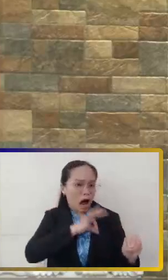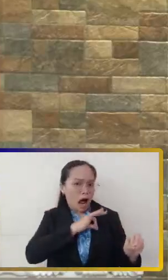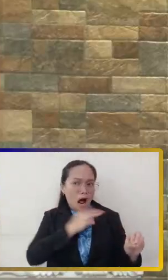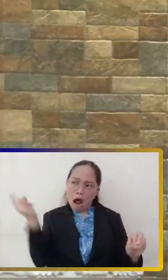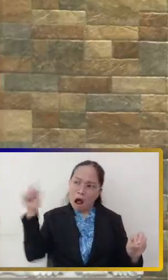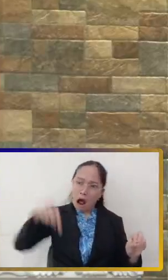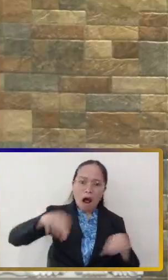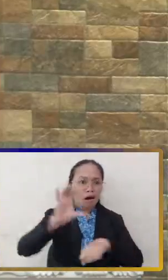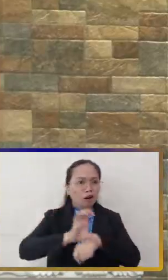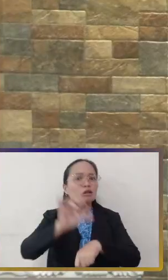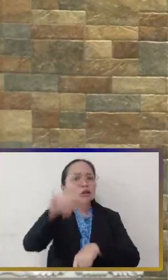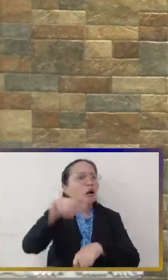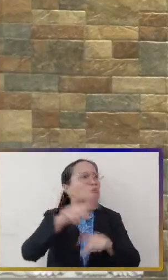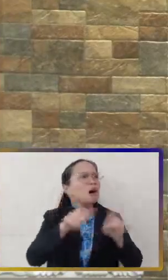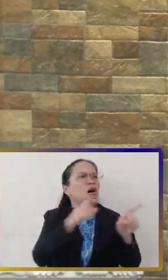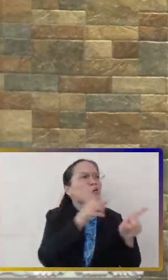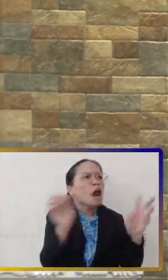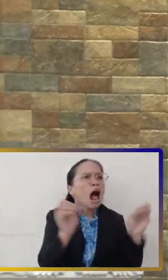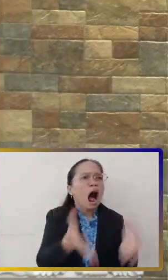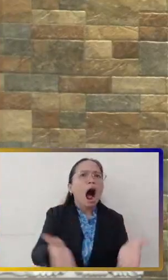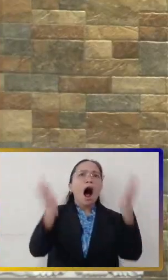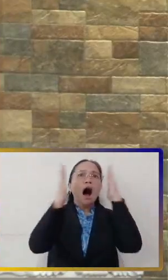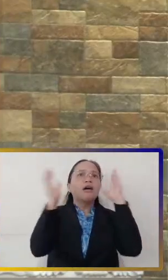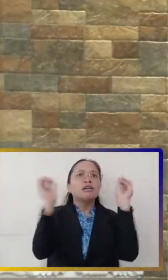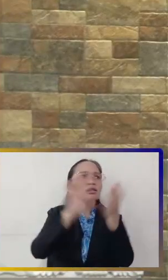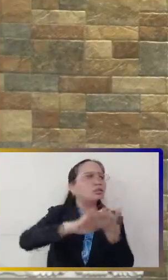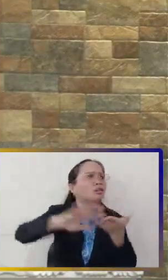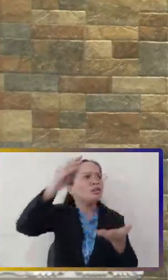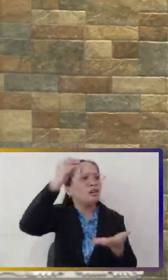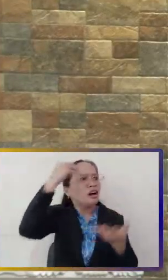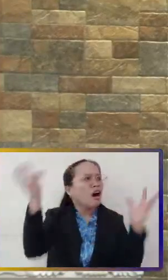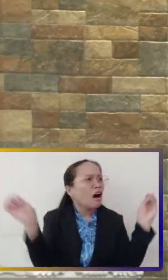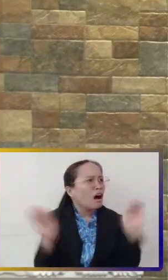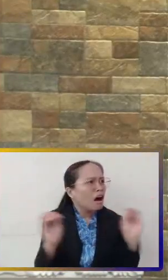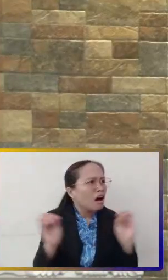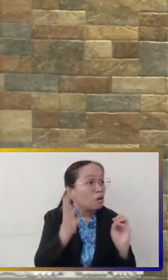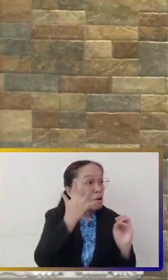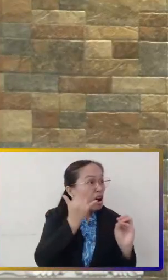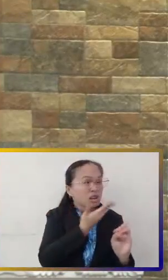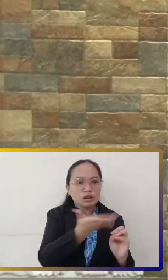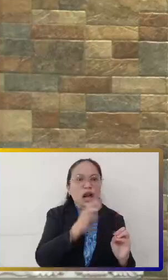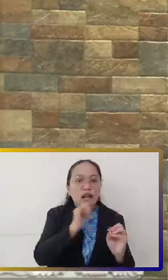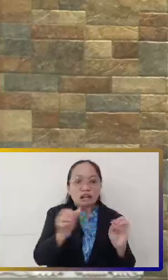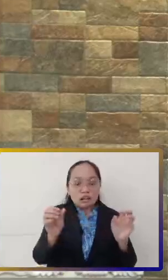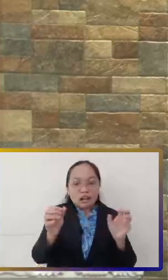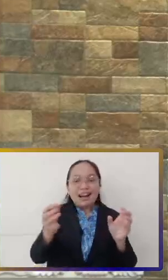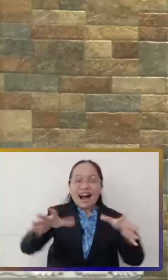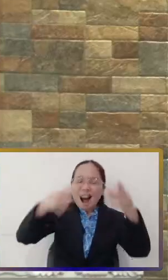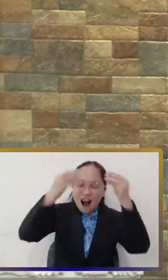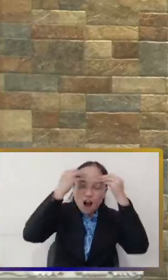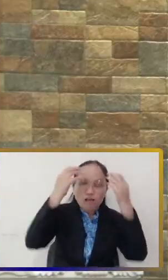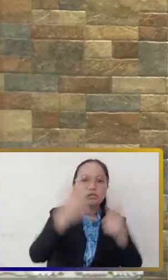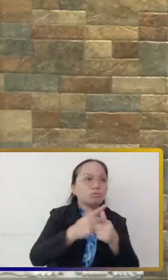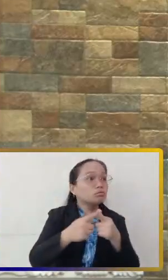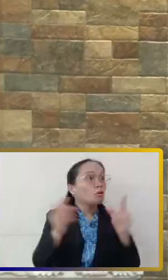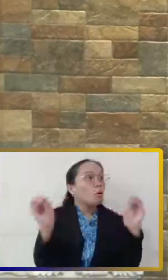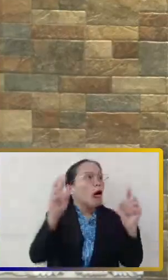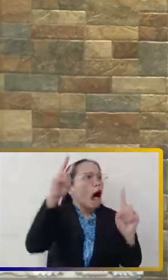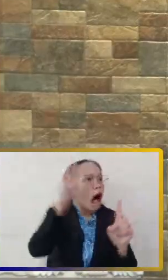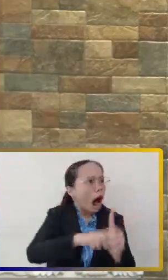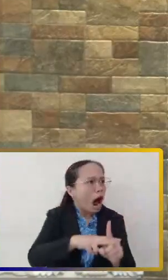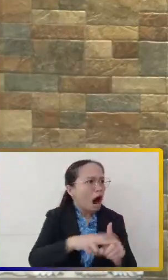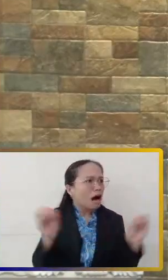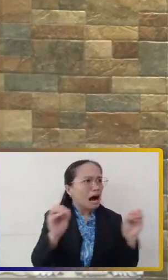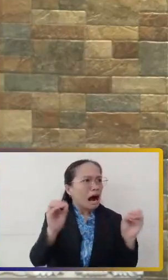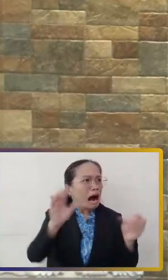and listening to the preaching of the Word of God. Why is that? Because you are not following the Word of God, the Ark of the Covenant, which